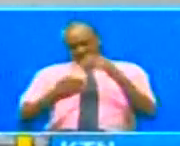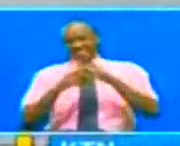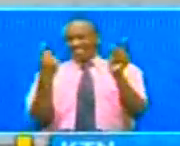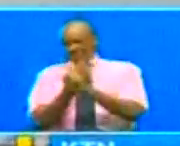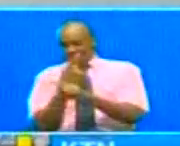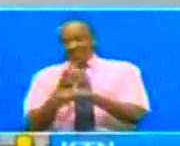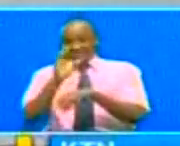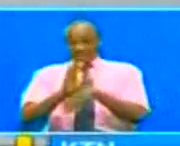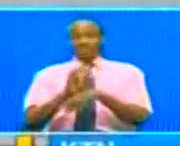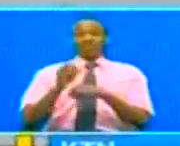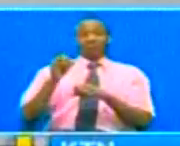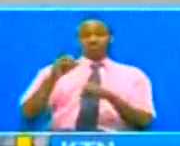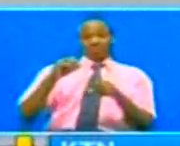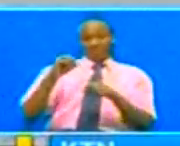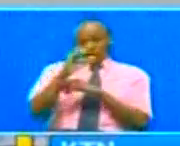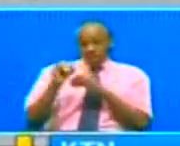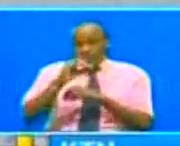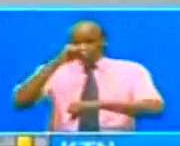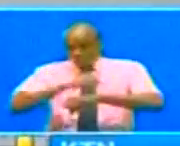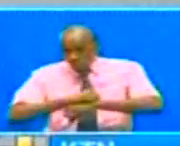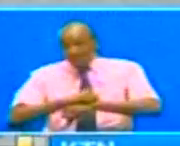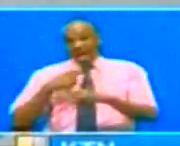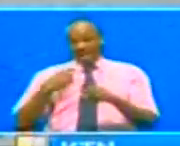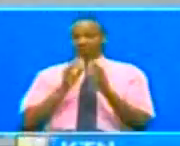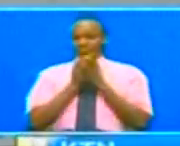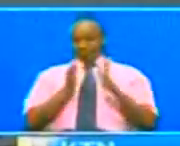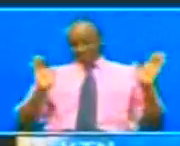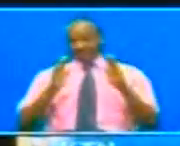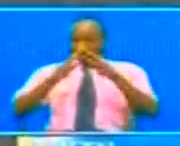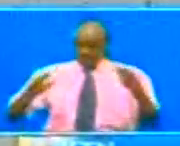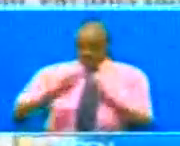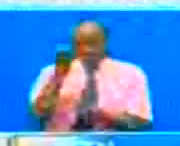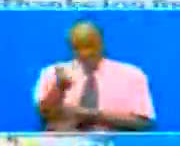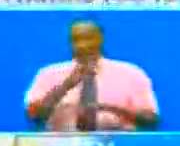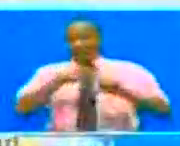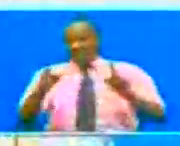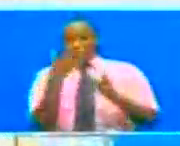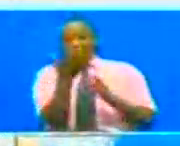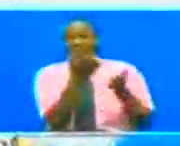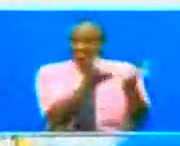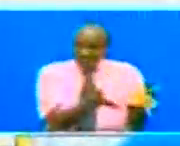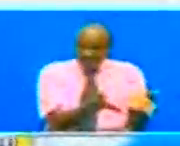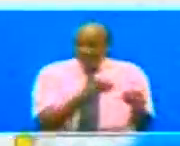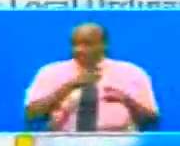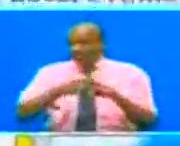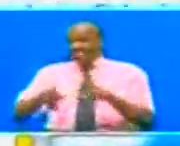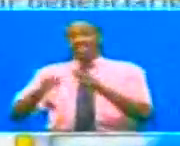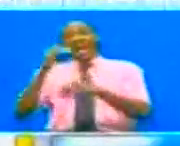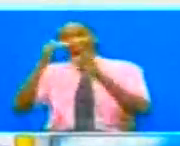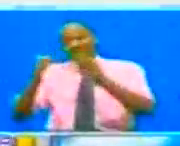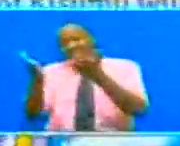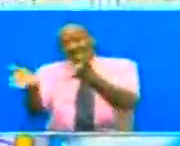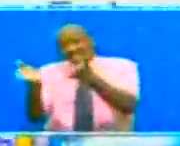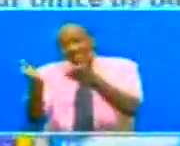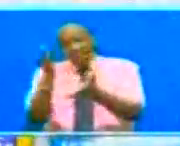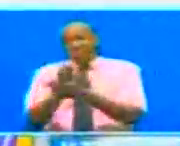convents, nursery schools, chapels and priest houses, but this only exists on paper and on the ground are stories